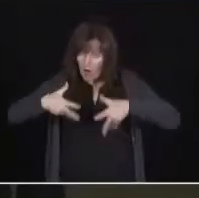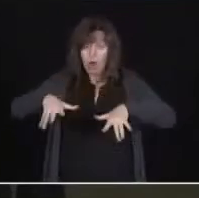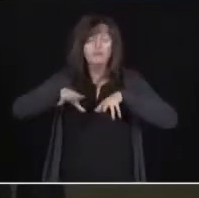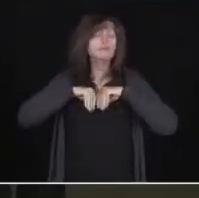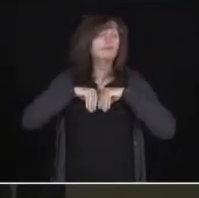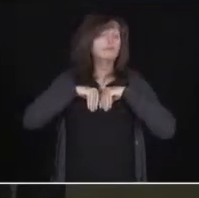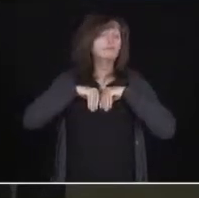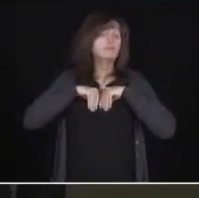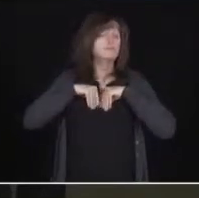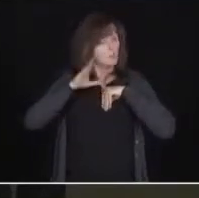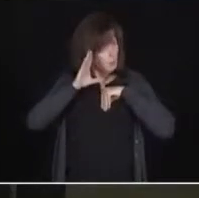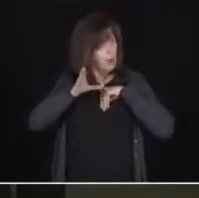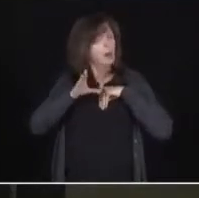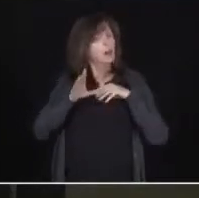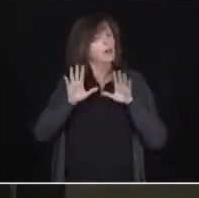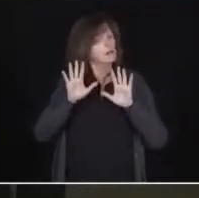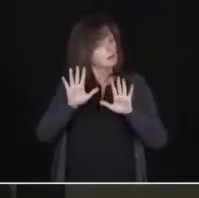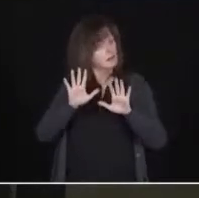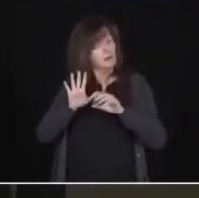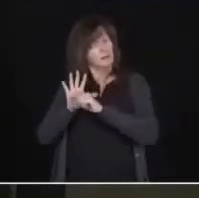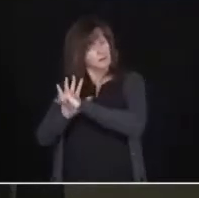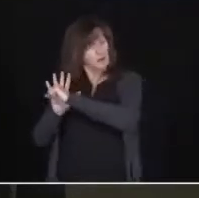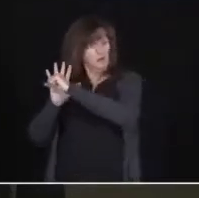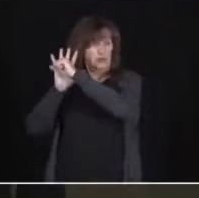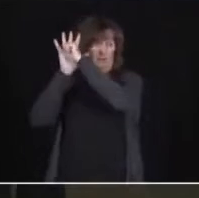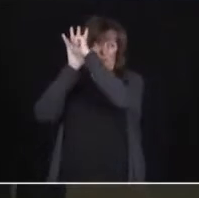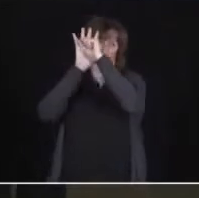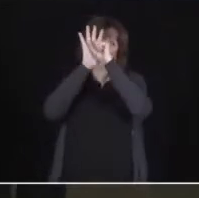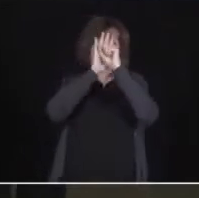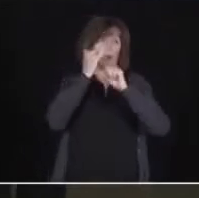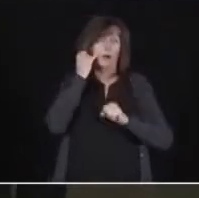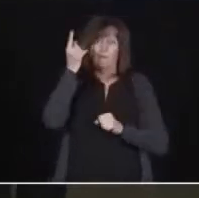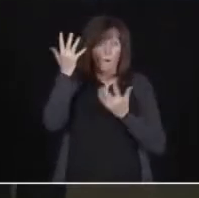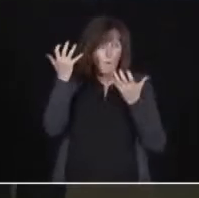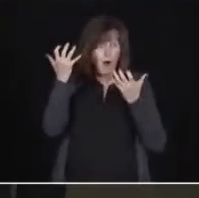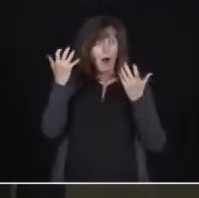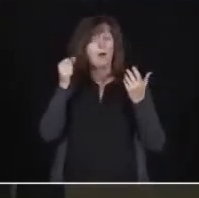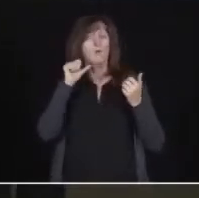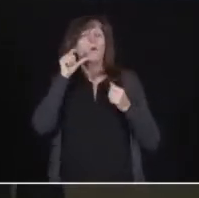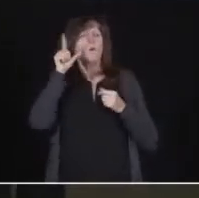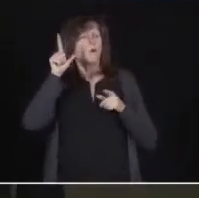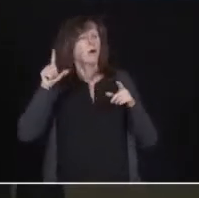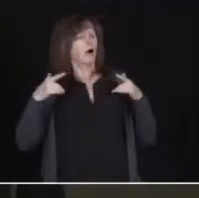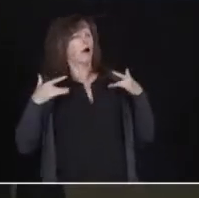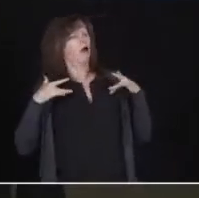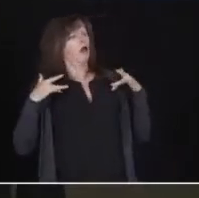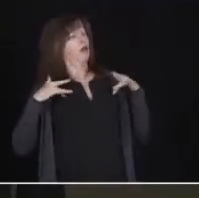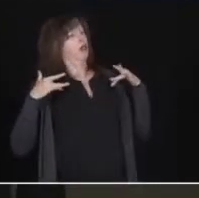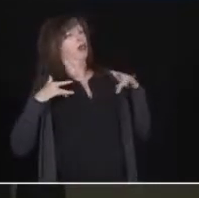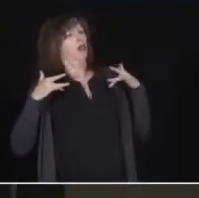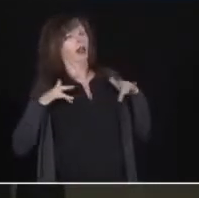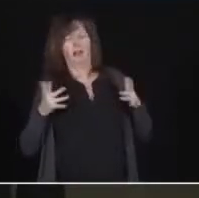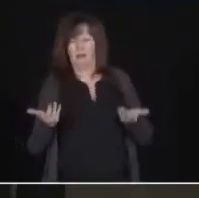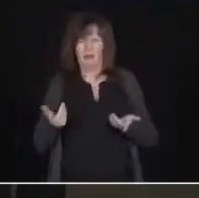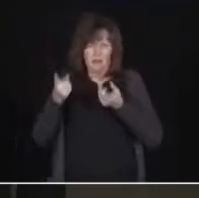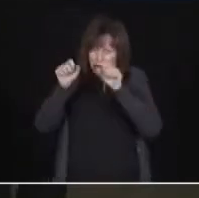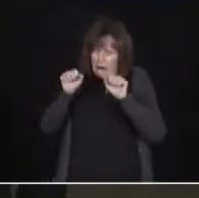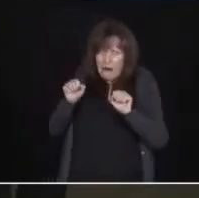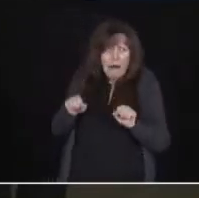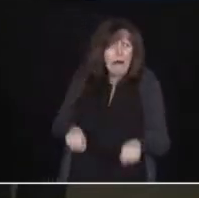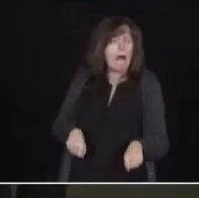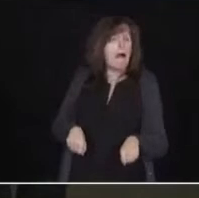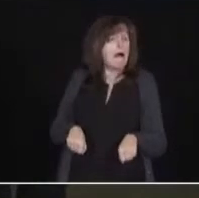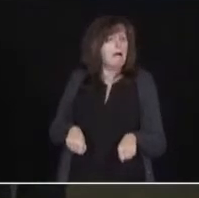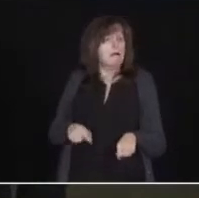do it. But the regions that want to hide around and do it, why don't you just come out, and if you have an issue, issue the